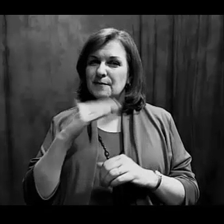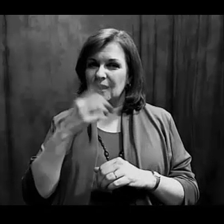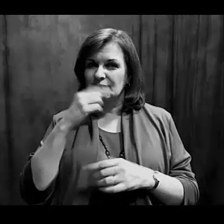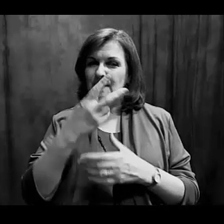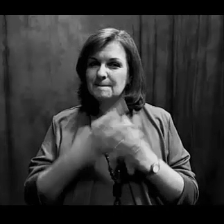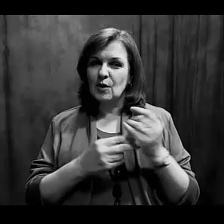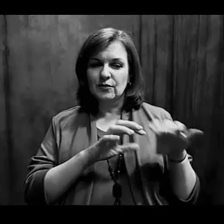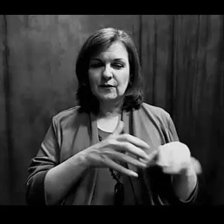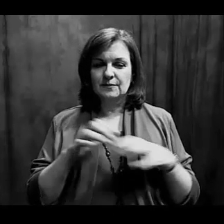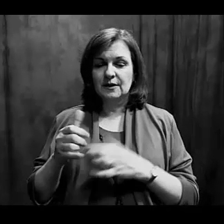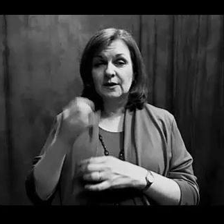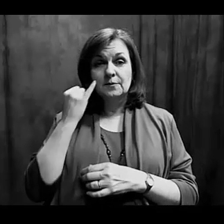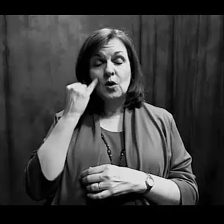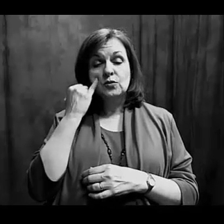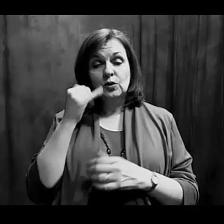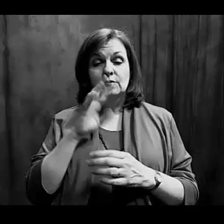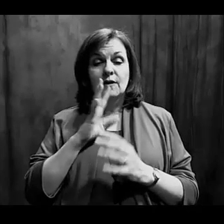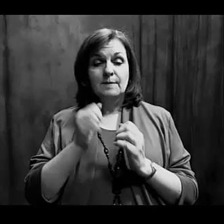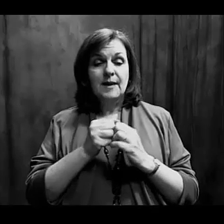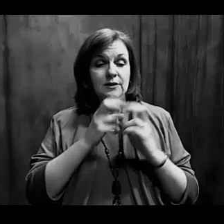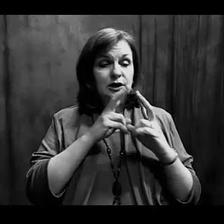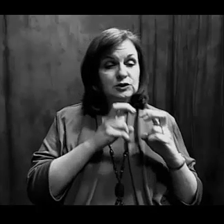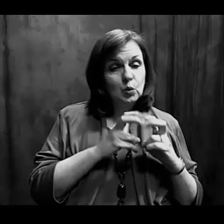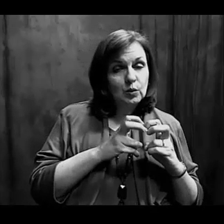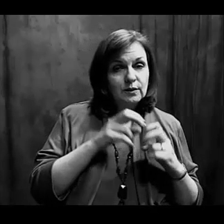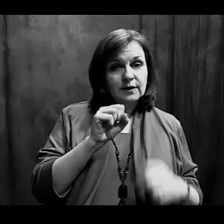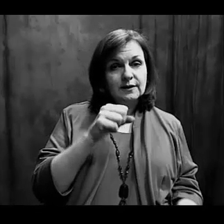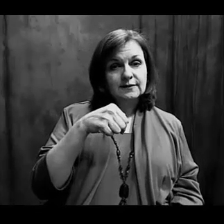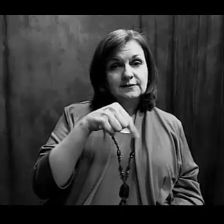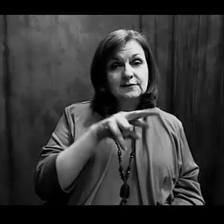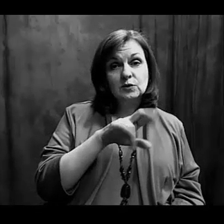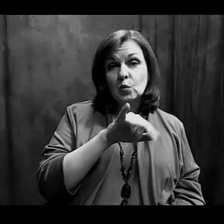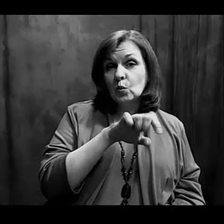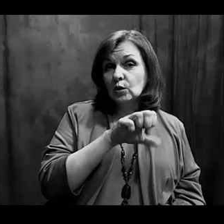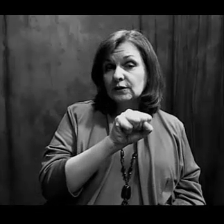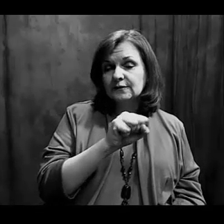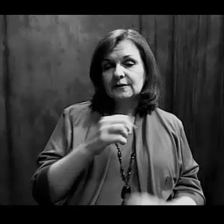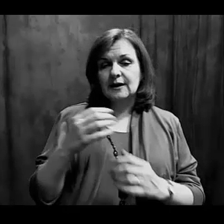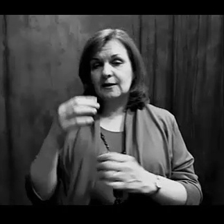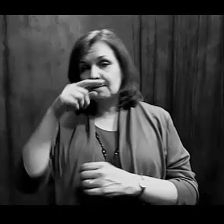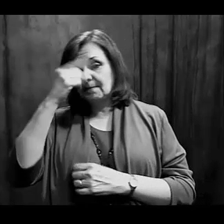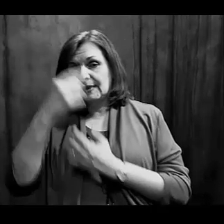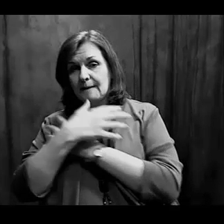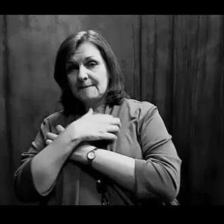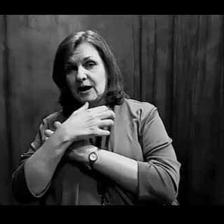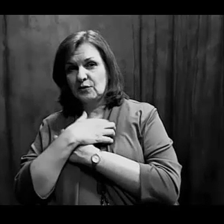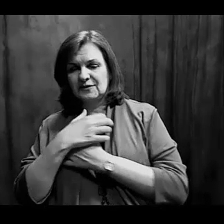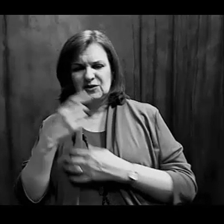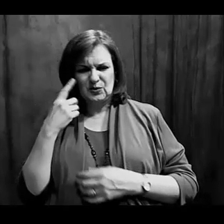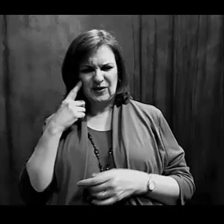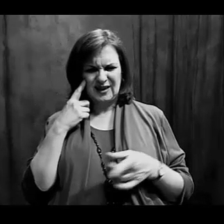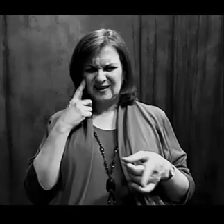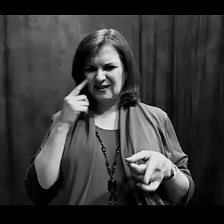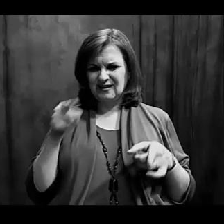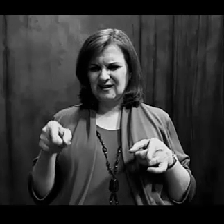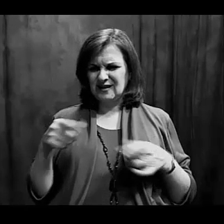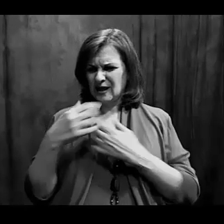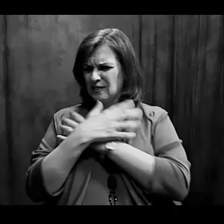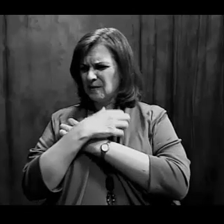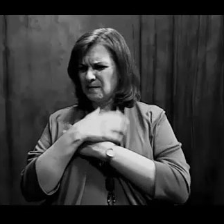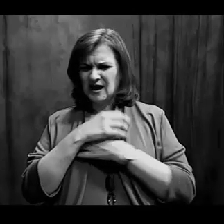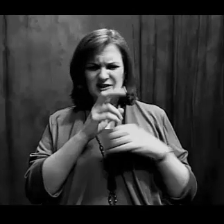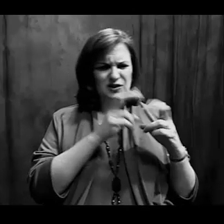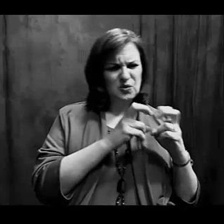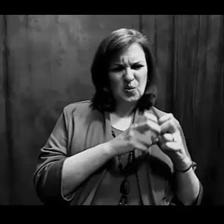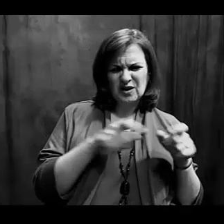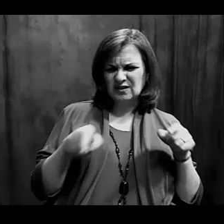look at it as being negative for both species. So if we look at squirrels and black bears, this might not be a competition that you